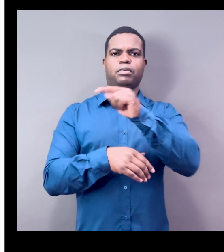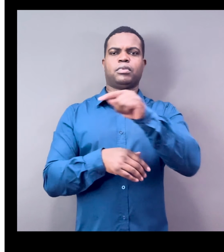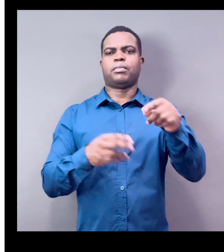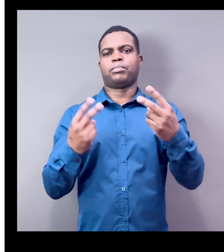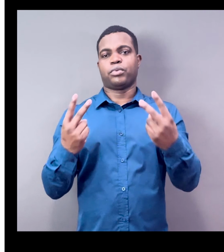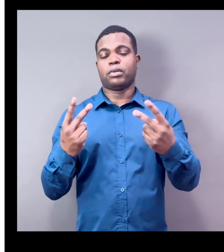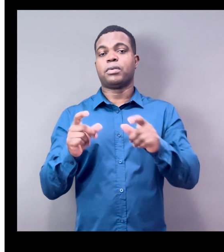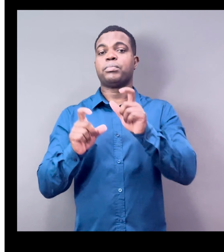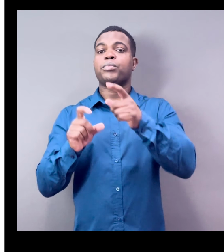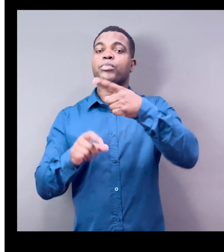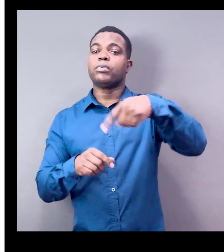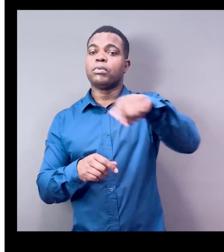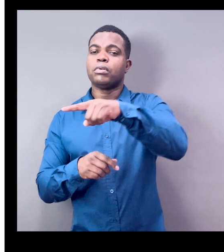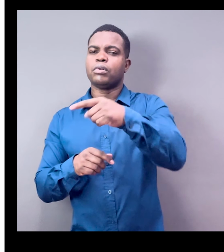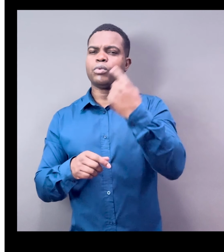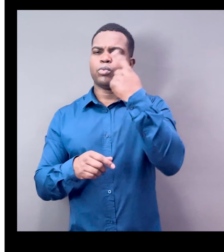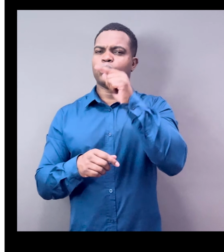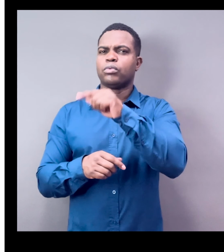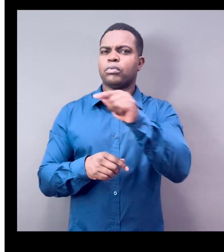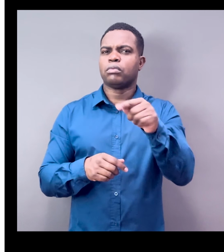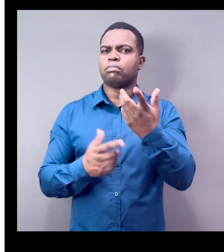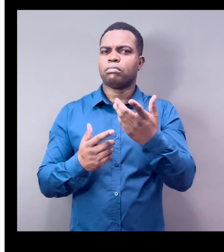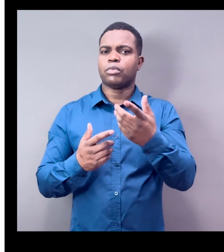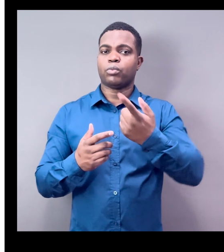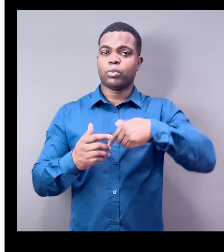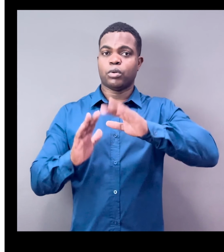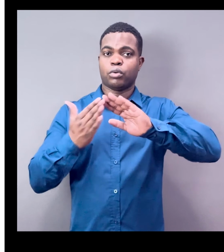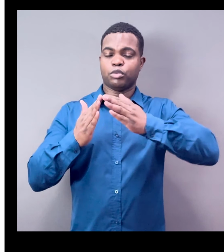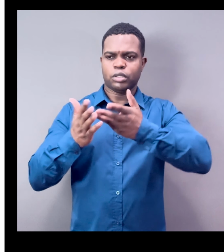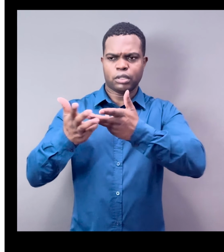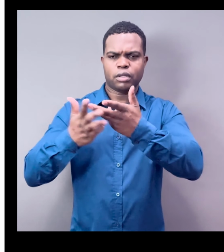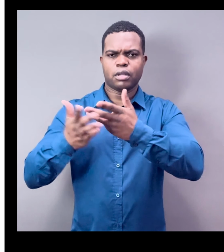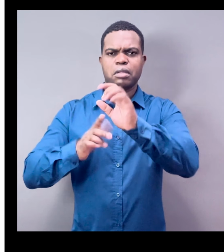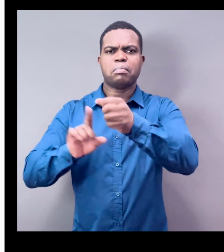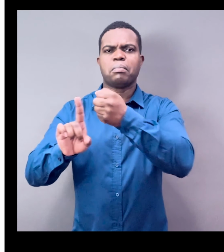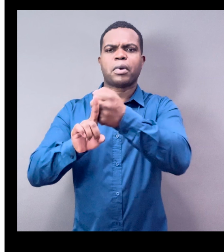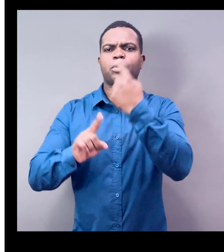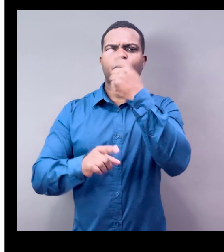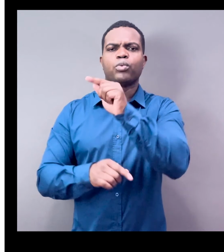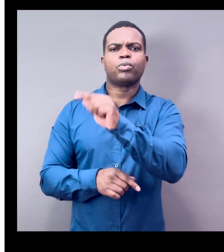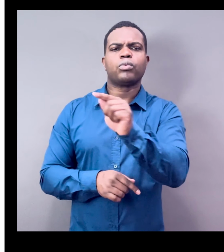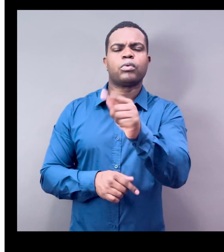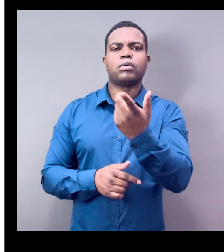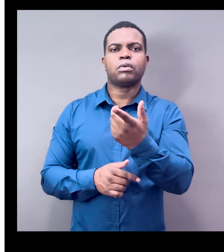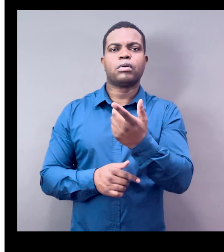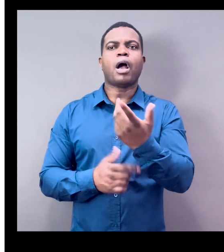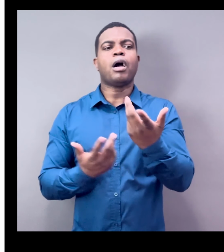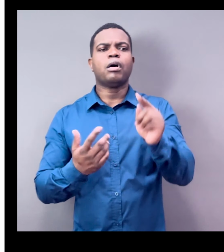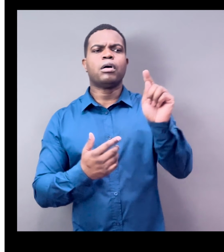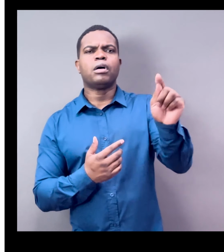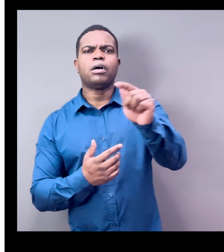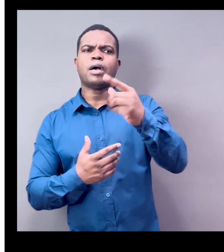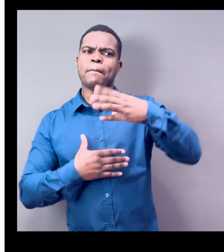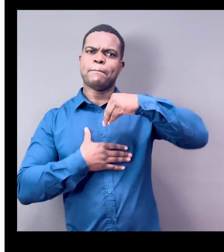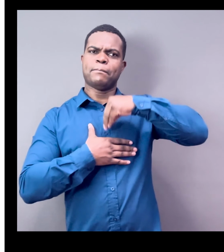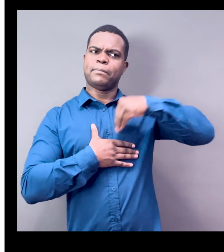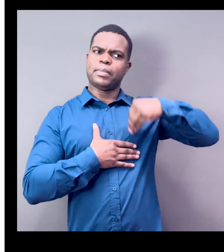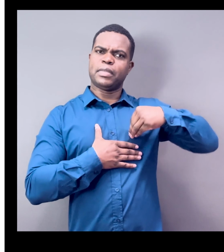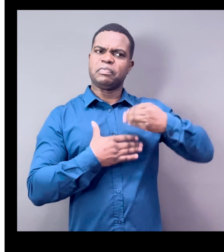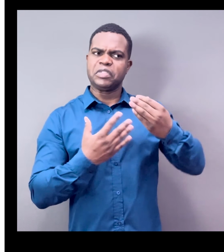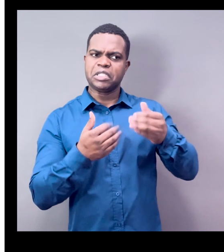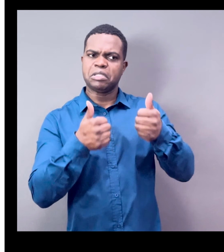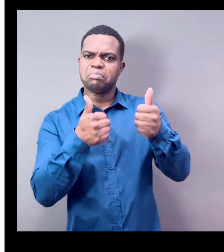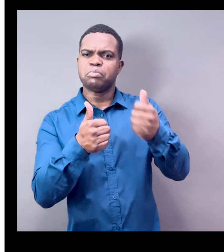people. Who are the people that will be affected by your community engagement? Who are the people that will